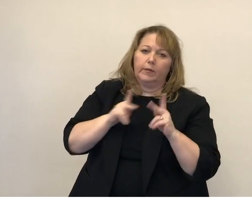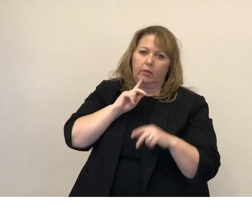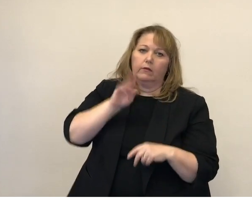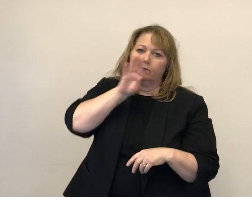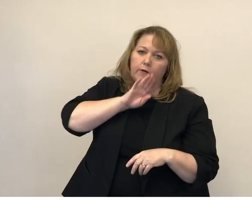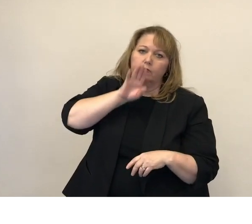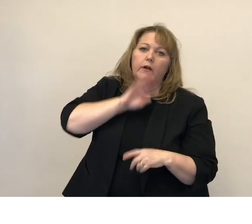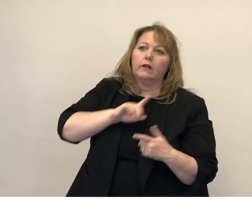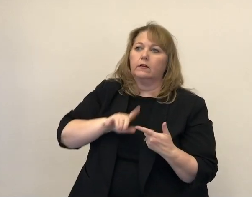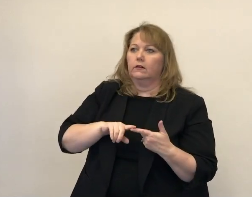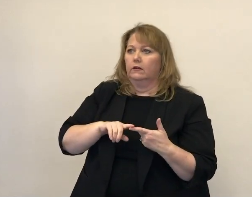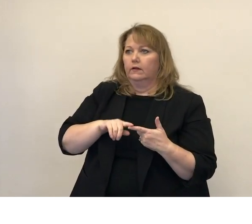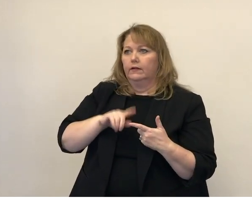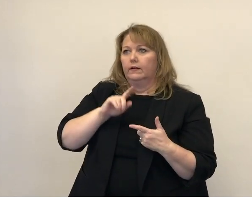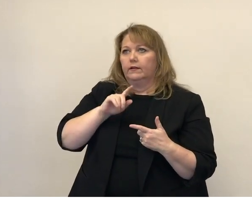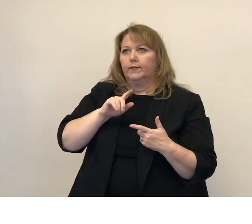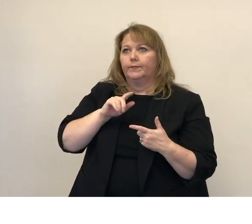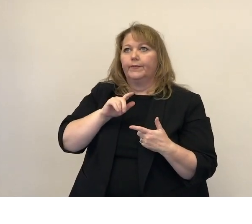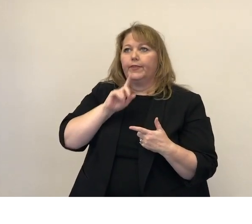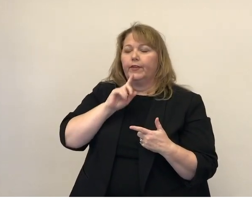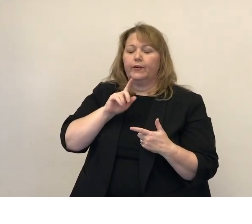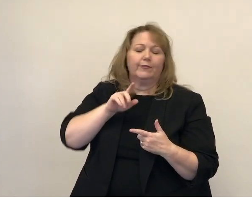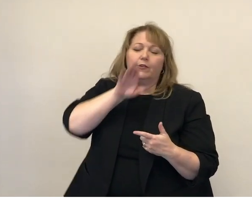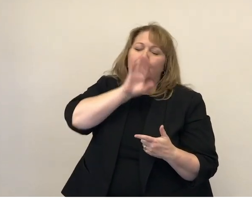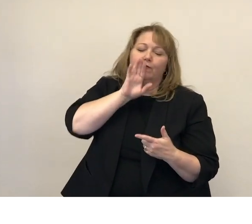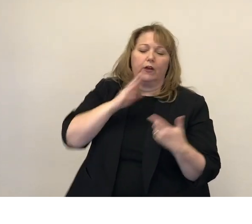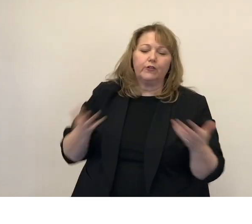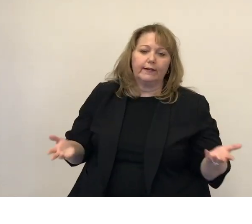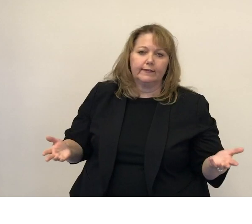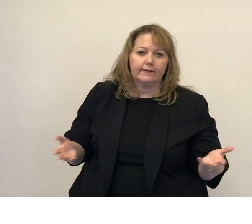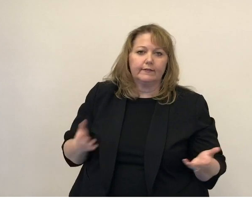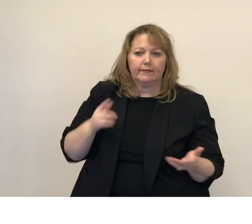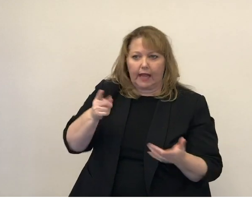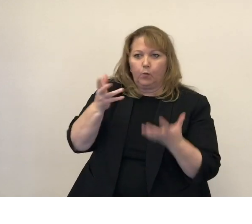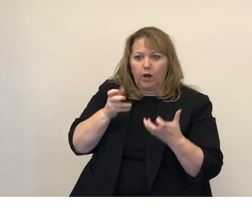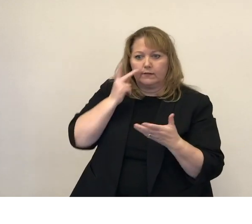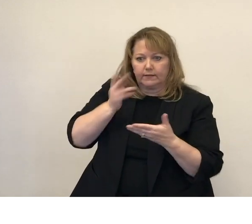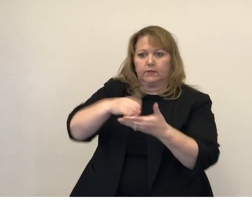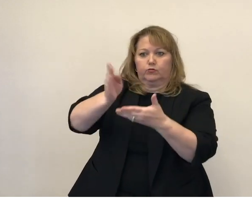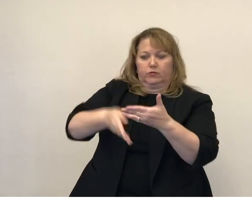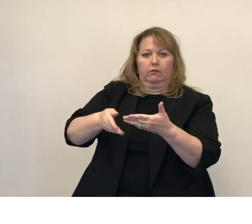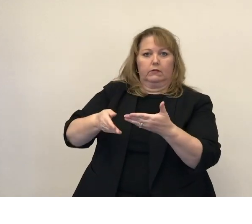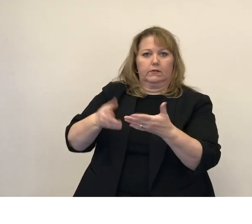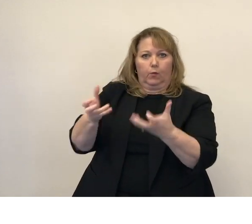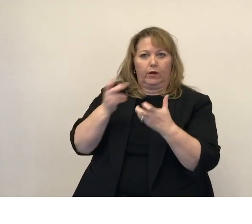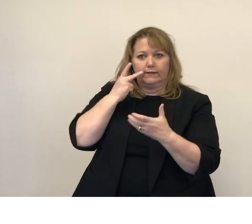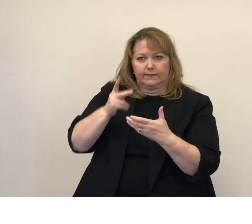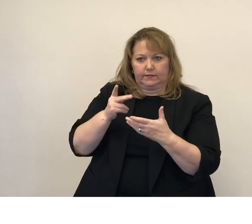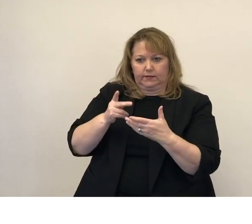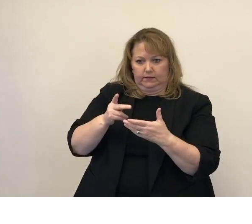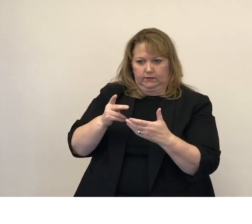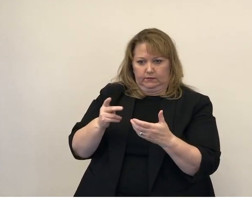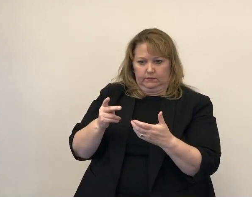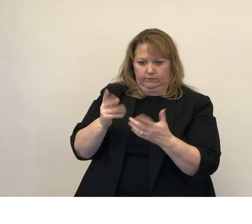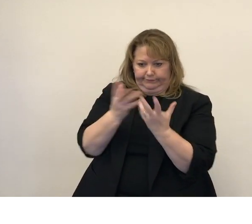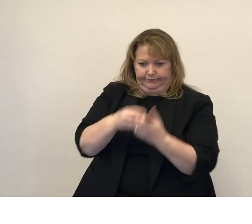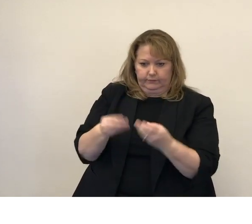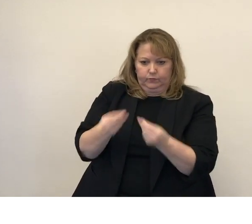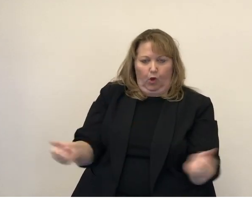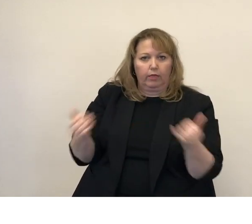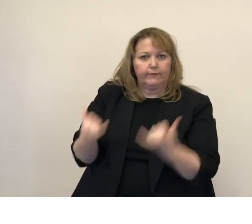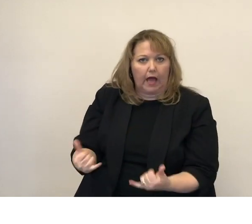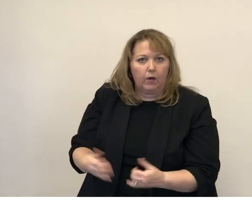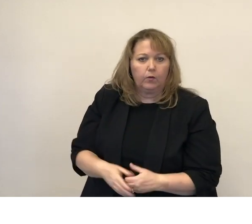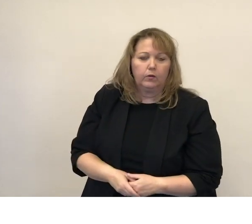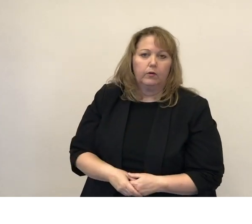impatient. And I don't mean that in a negative way, but they're frustrated and they want action. They want action now. I've got a team in the state